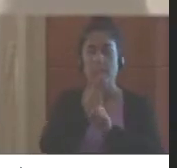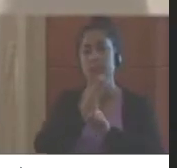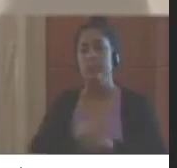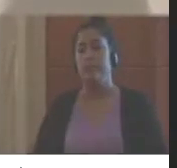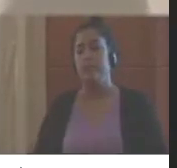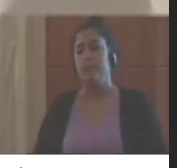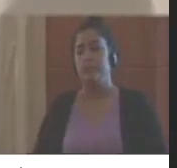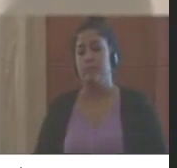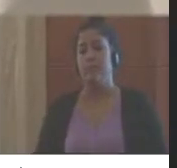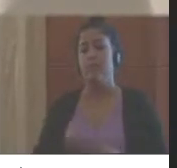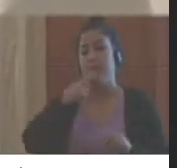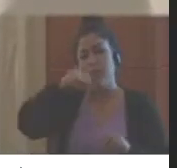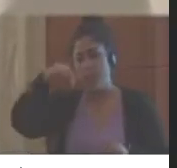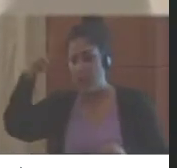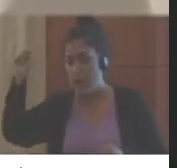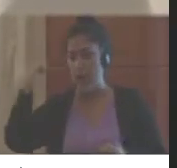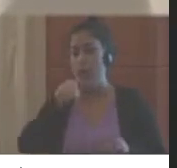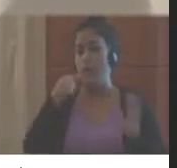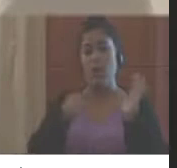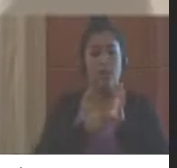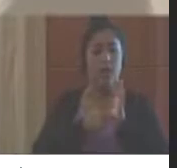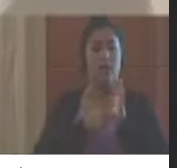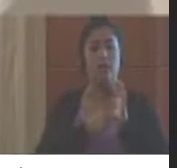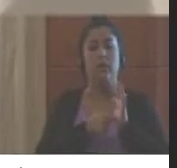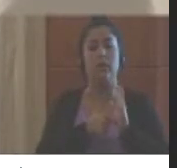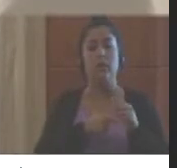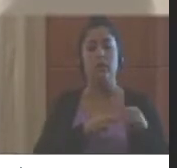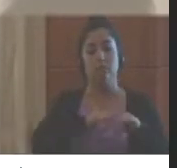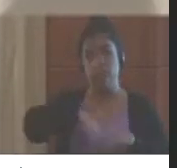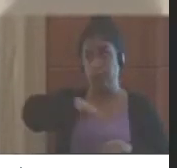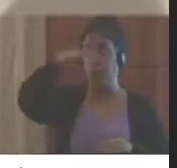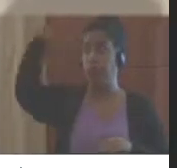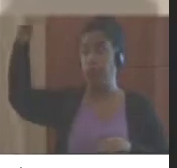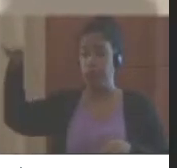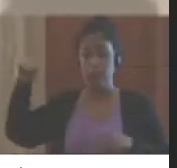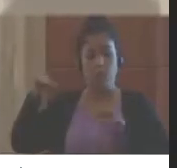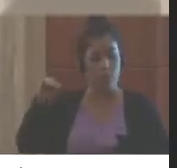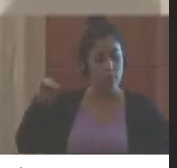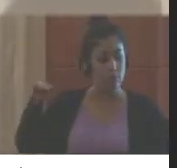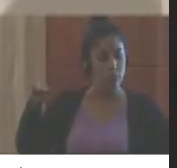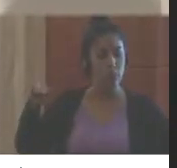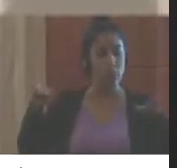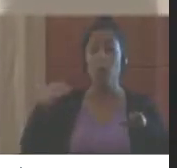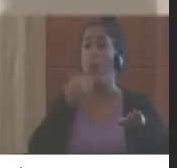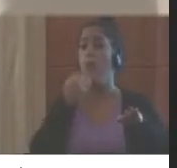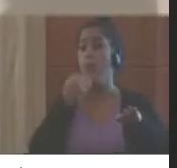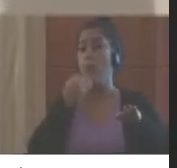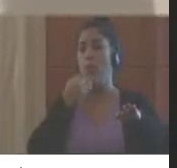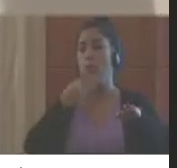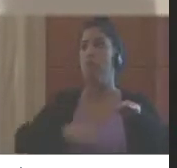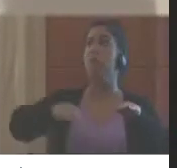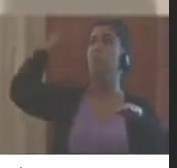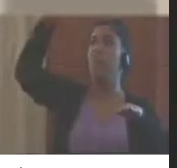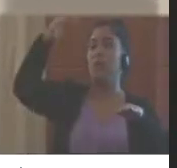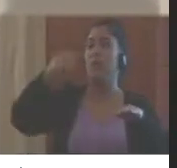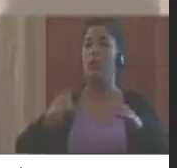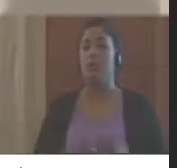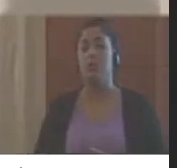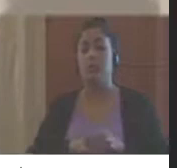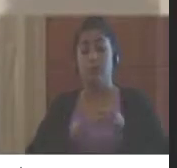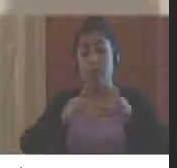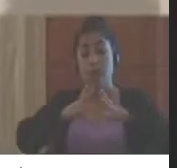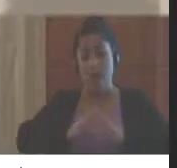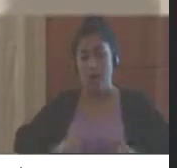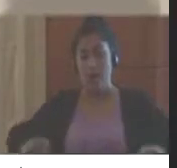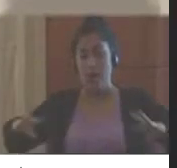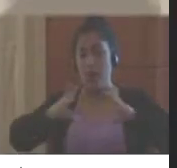and mountainsides and so on, and what land will be allocated for agricultural purposes and so on.